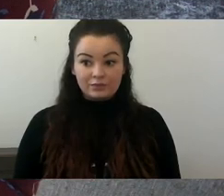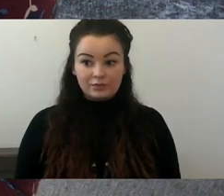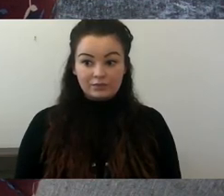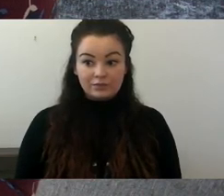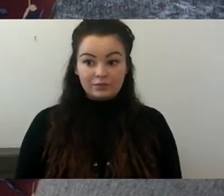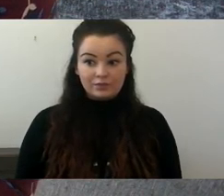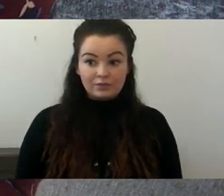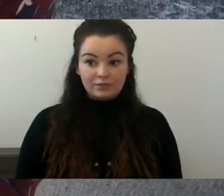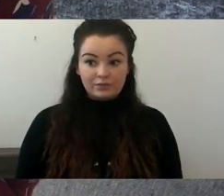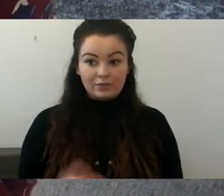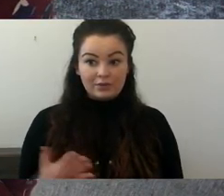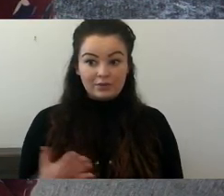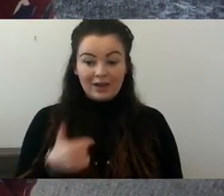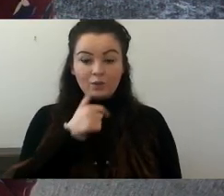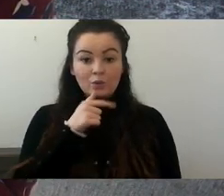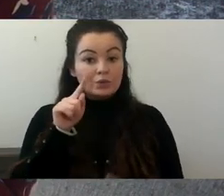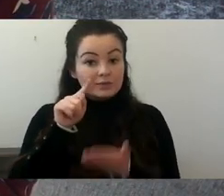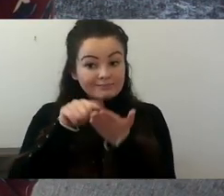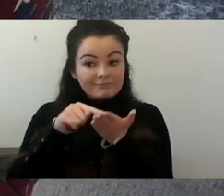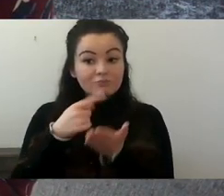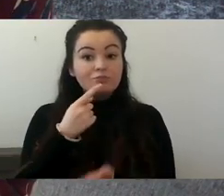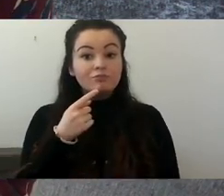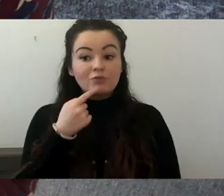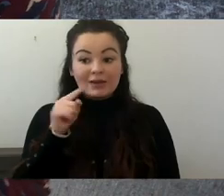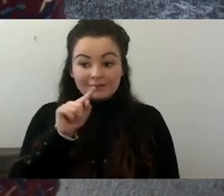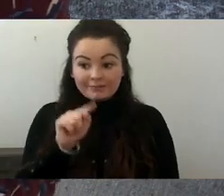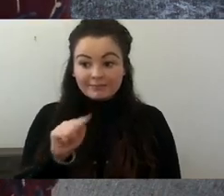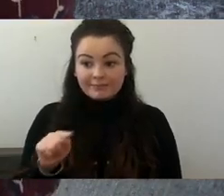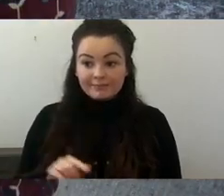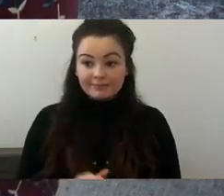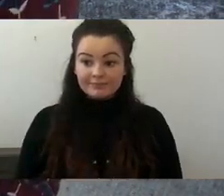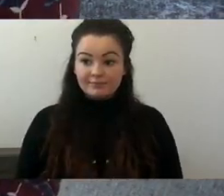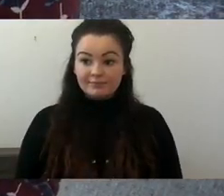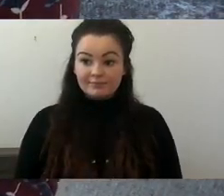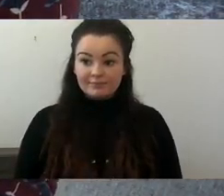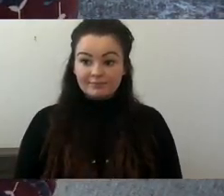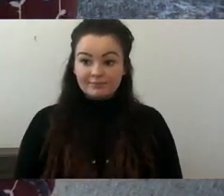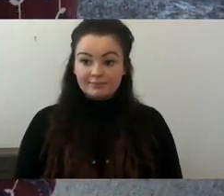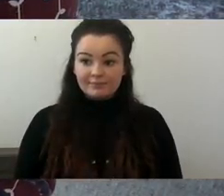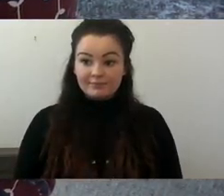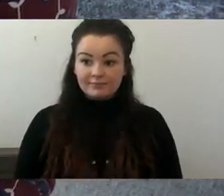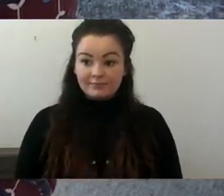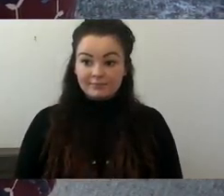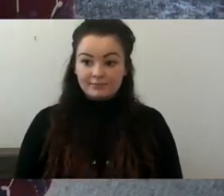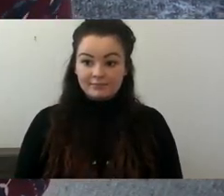few sessions ago. So I'm just going to put my finger in the paint and then